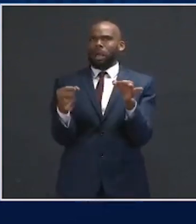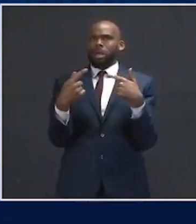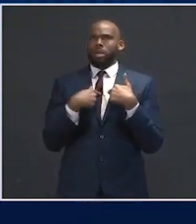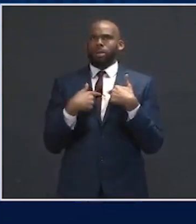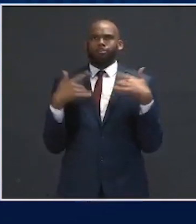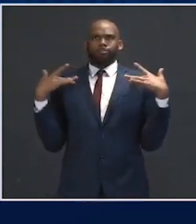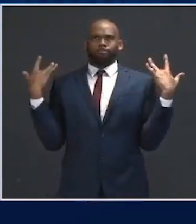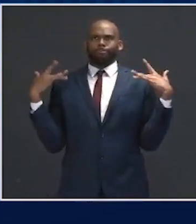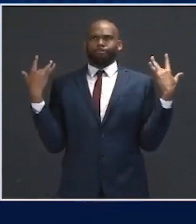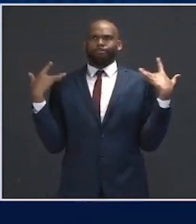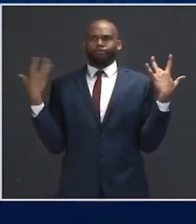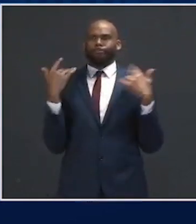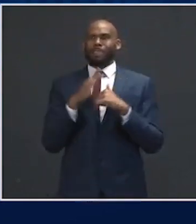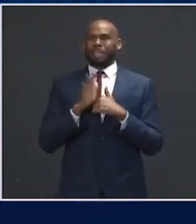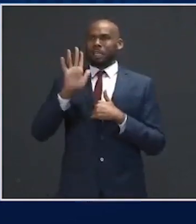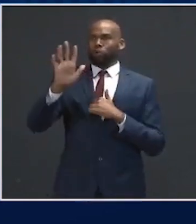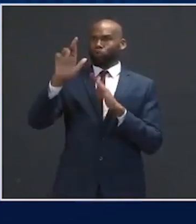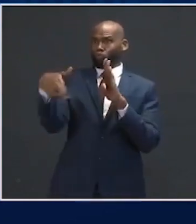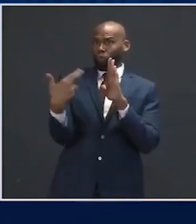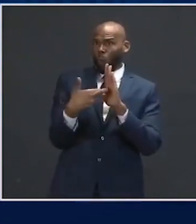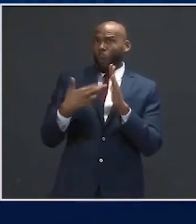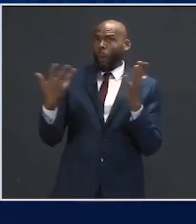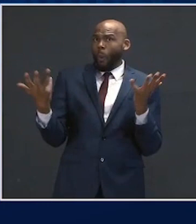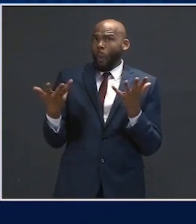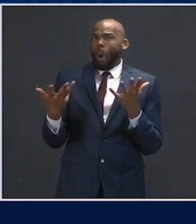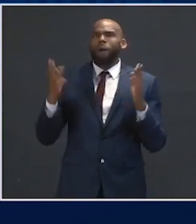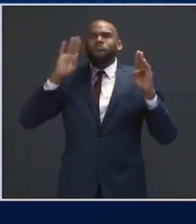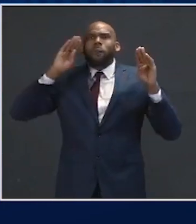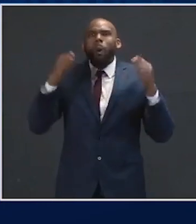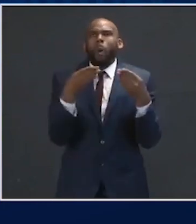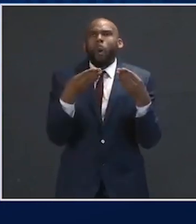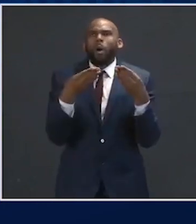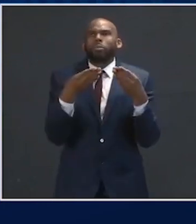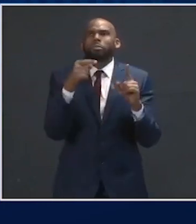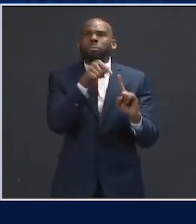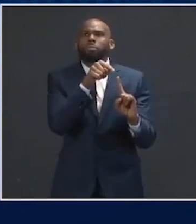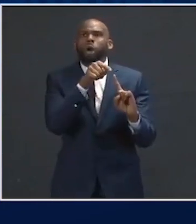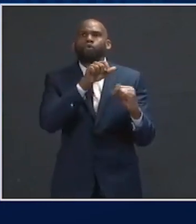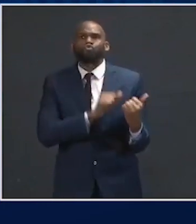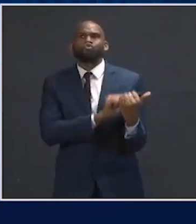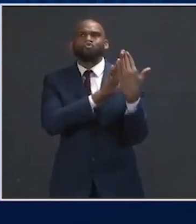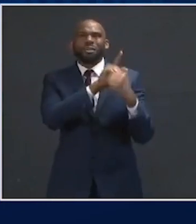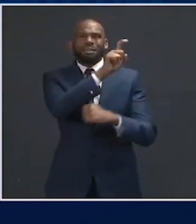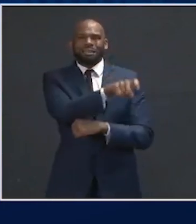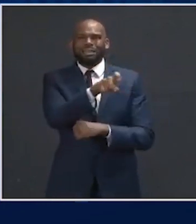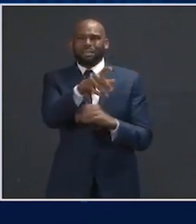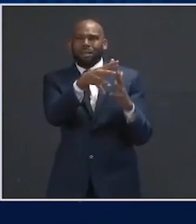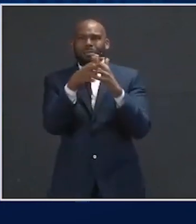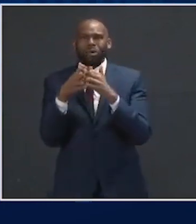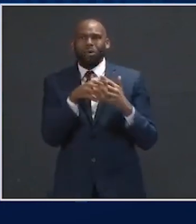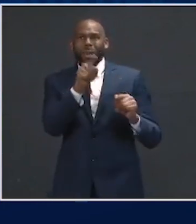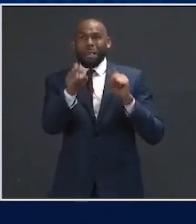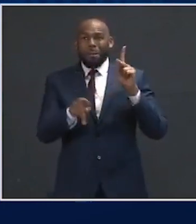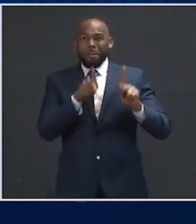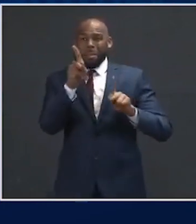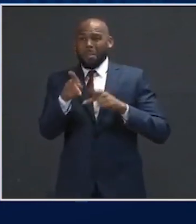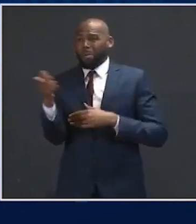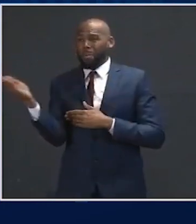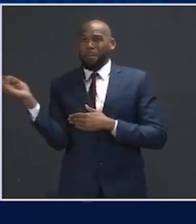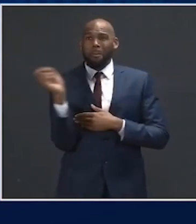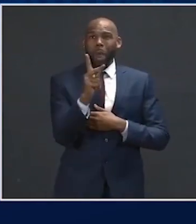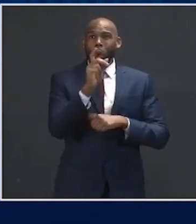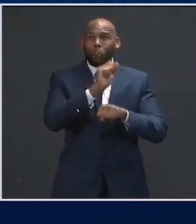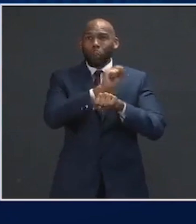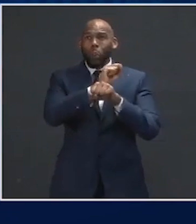view is that his role should be currently focused on addressing the needs of the American people, putting people back to work, addressing the